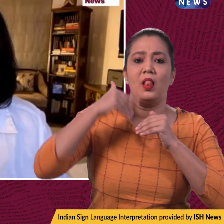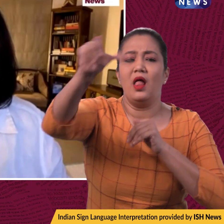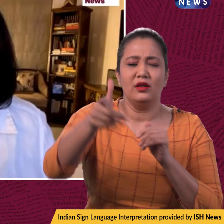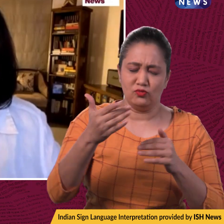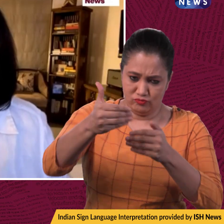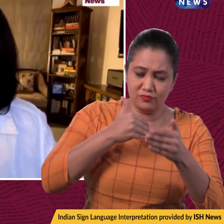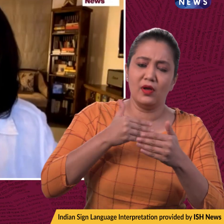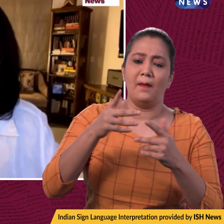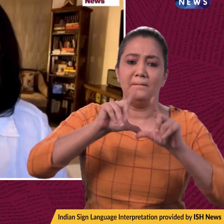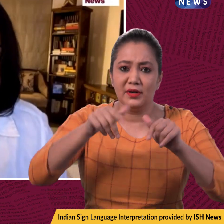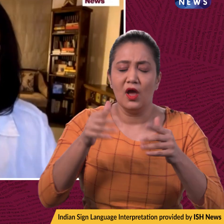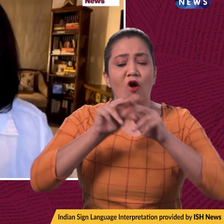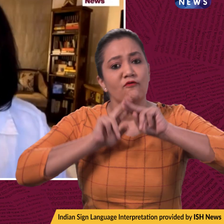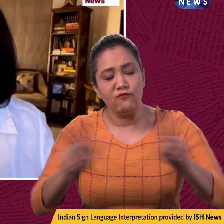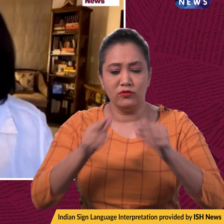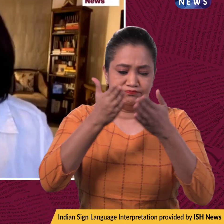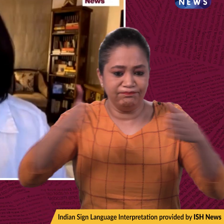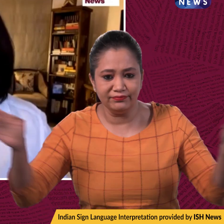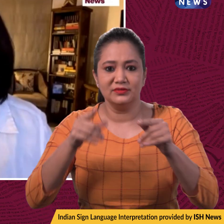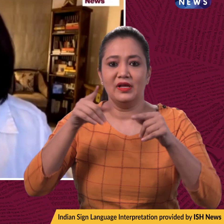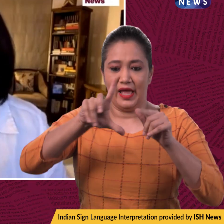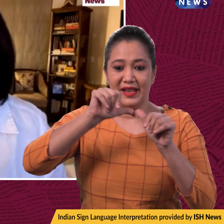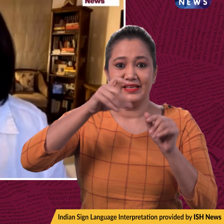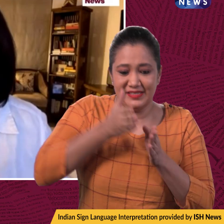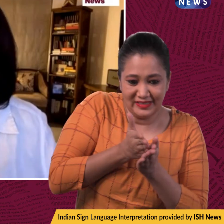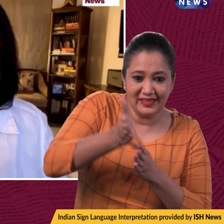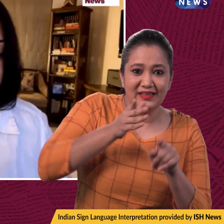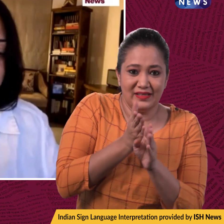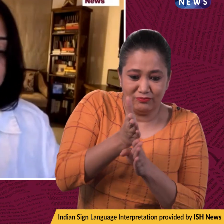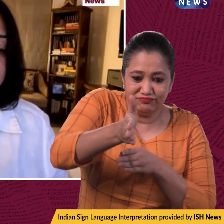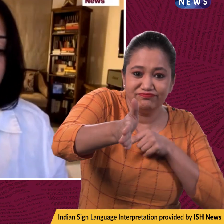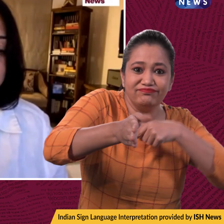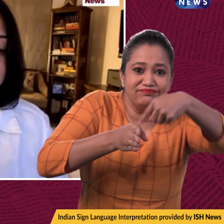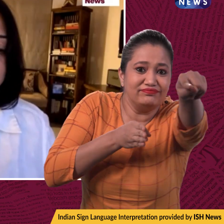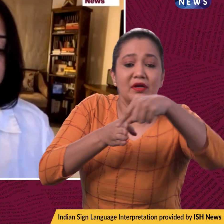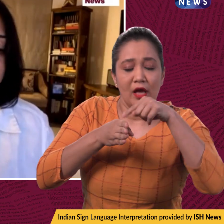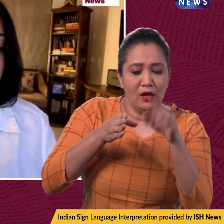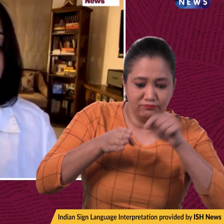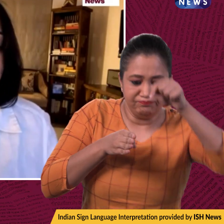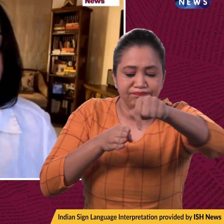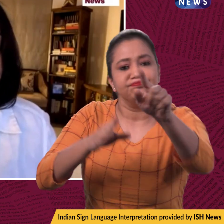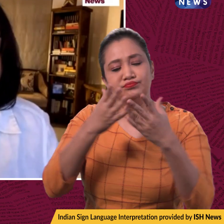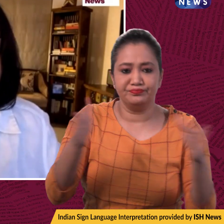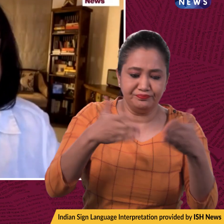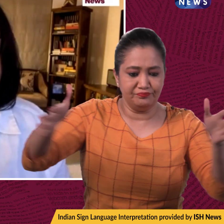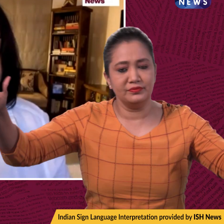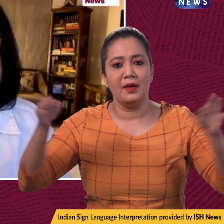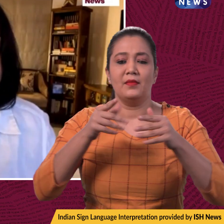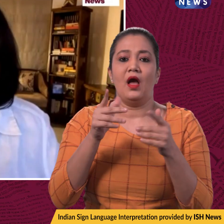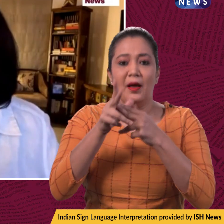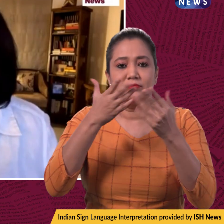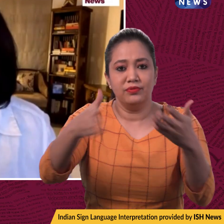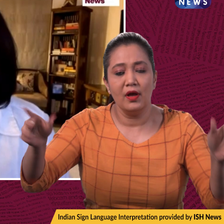the objective of complete disengagement from all friction points along the LAC in the western sector, in accordance